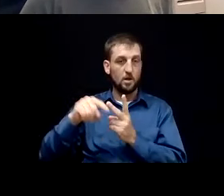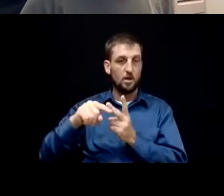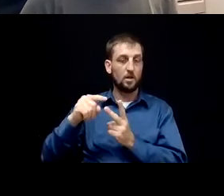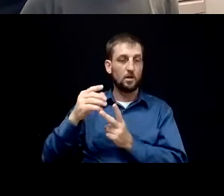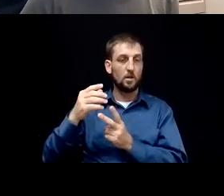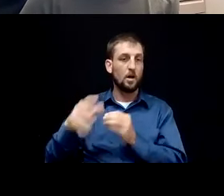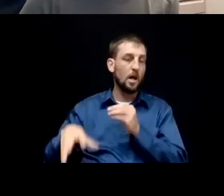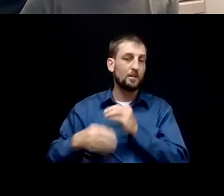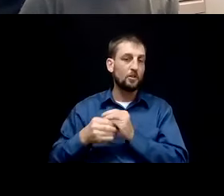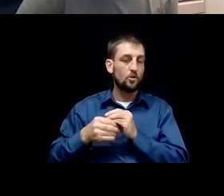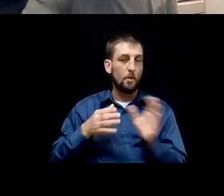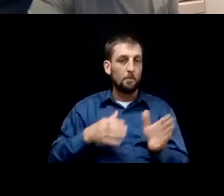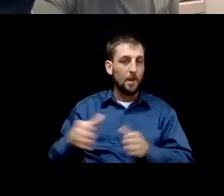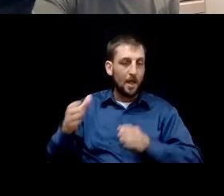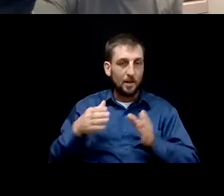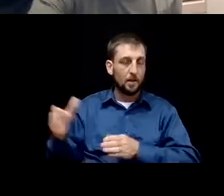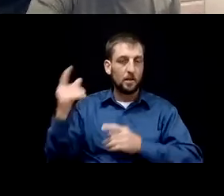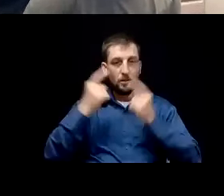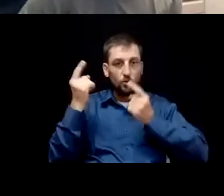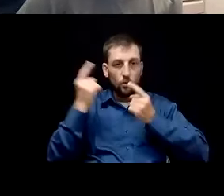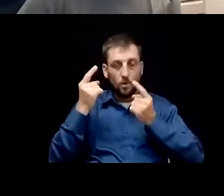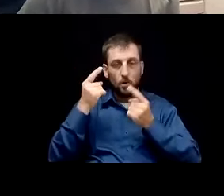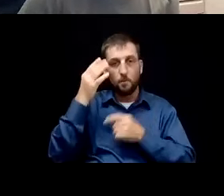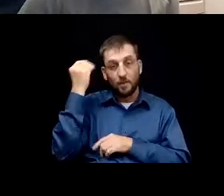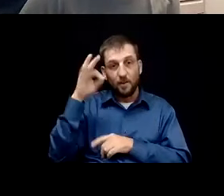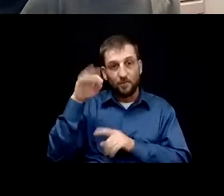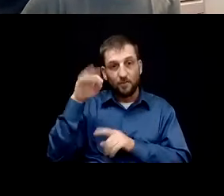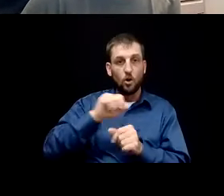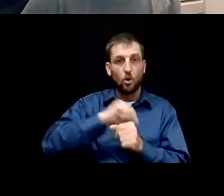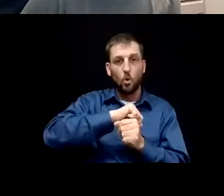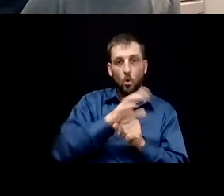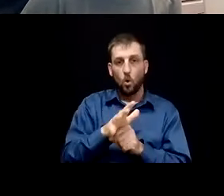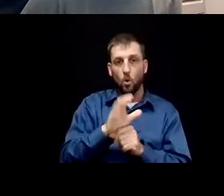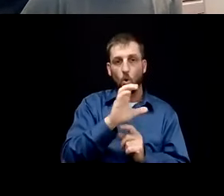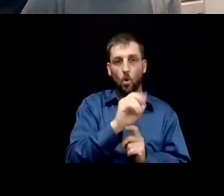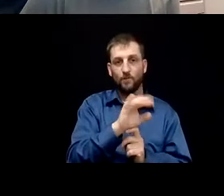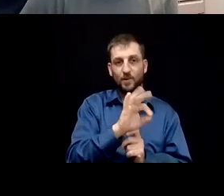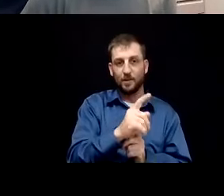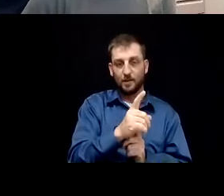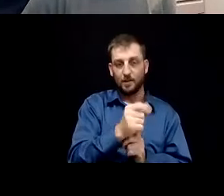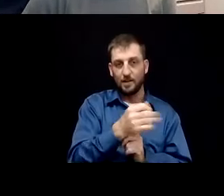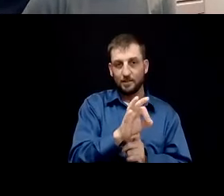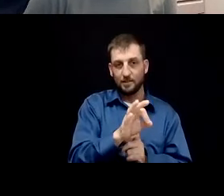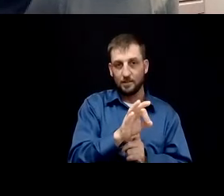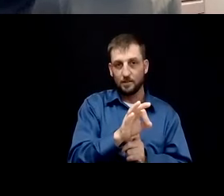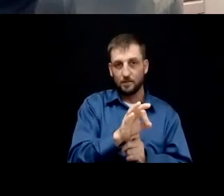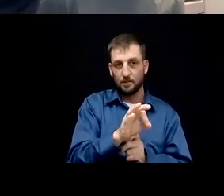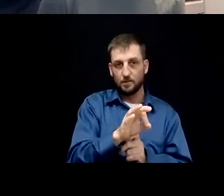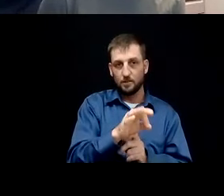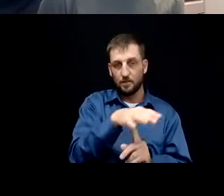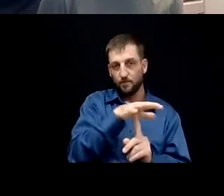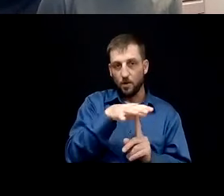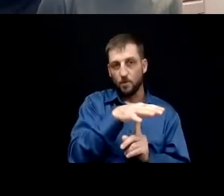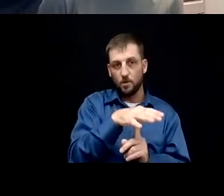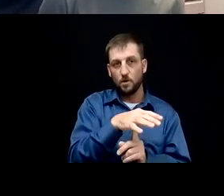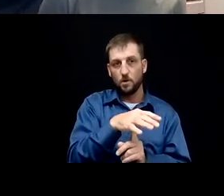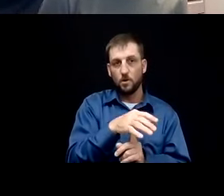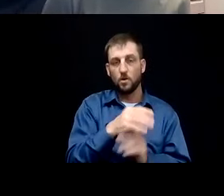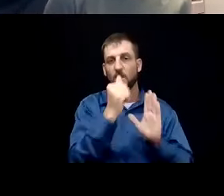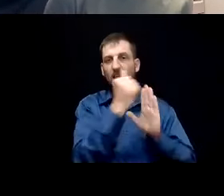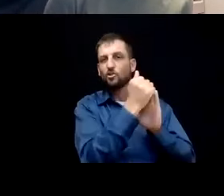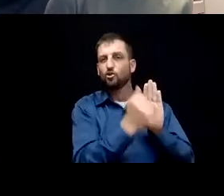considerations we've made because of the COVID-19 environment. We're going to have on our agenda, we're going to talk a